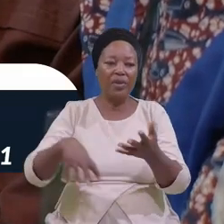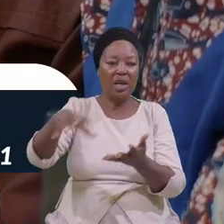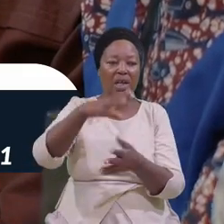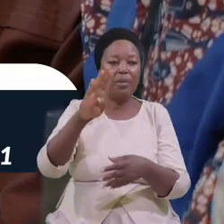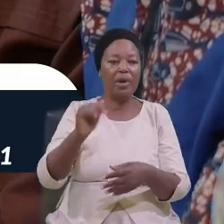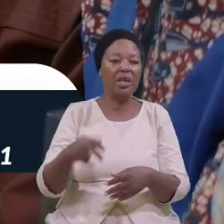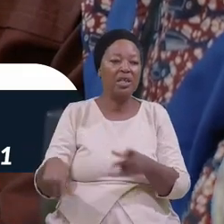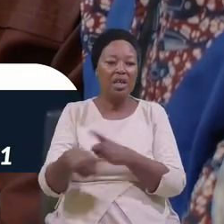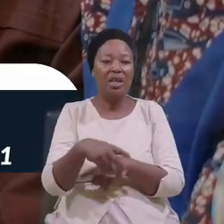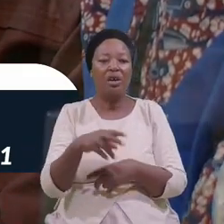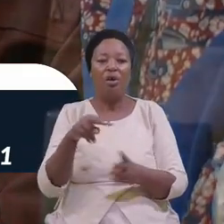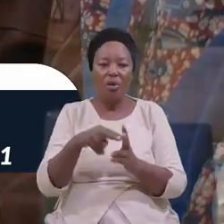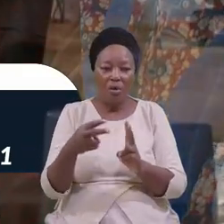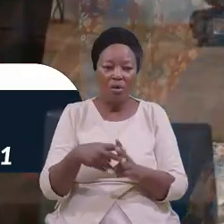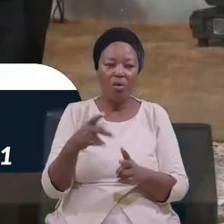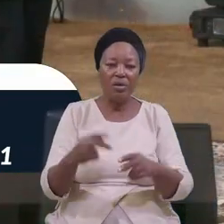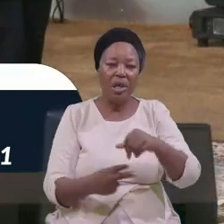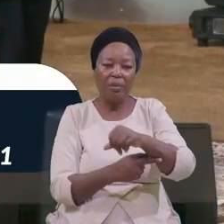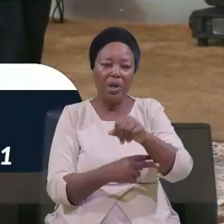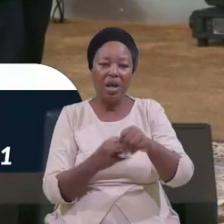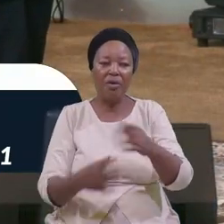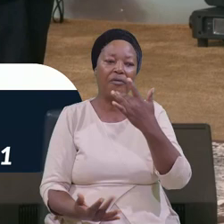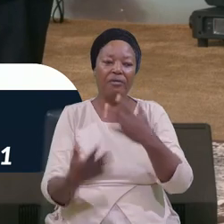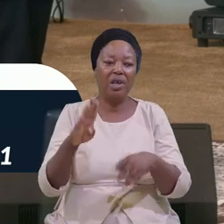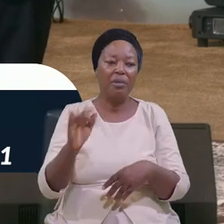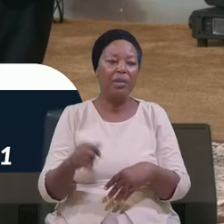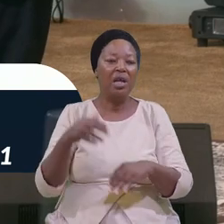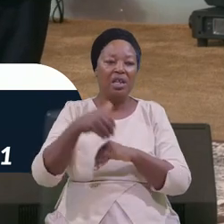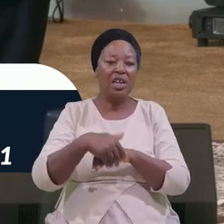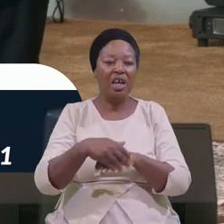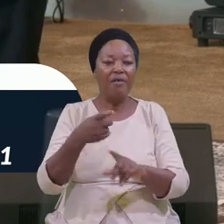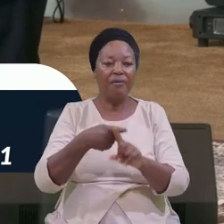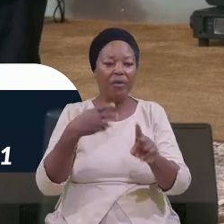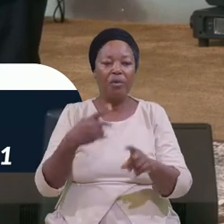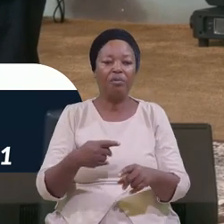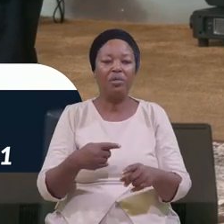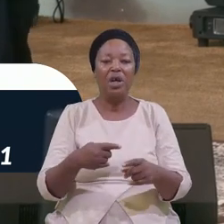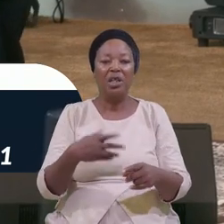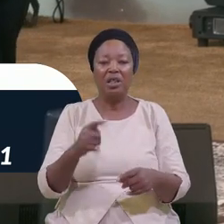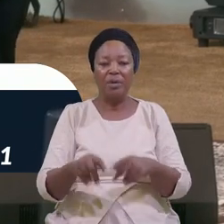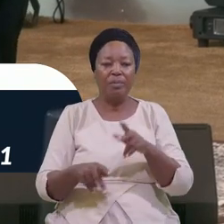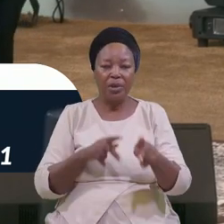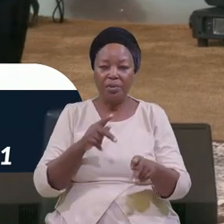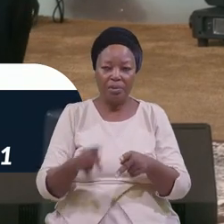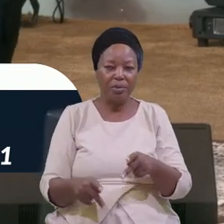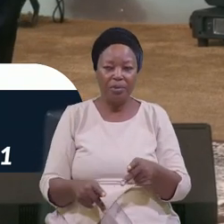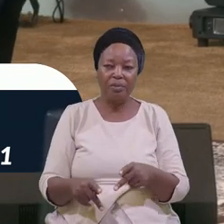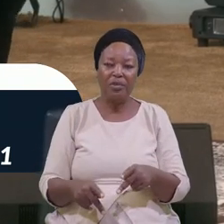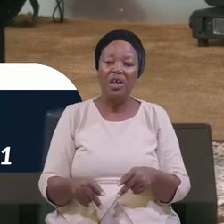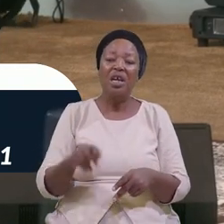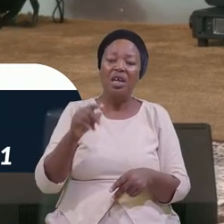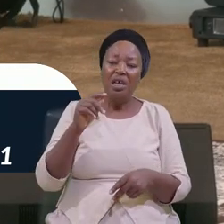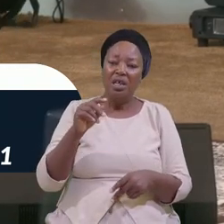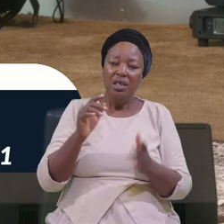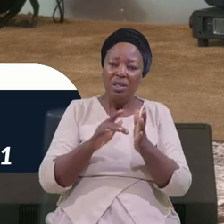day, nor the pillar of fire by night from before the people. He took that